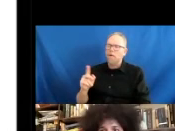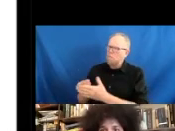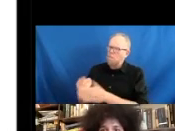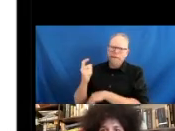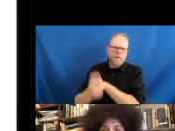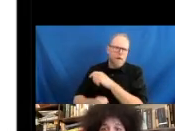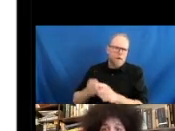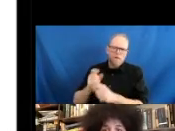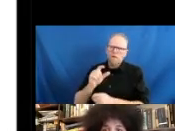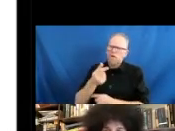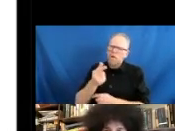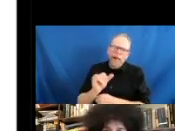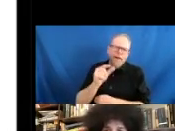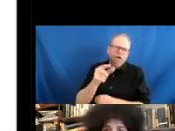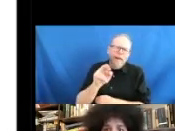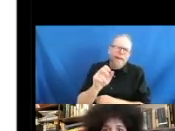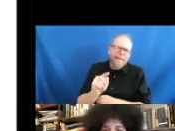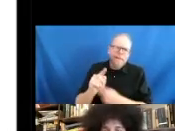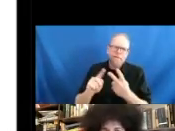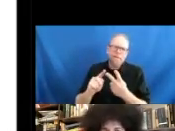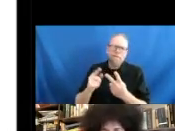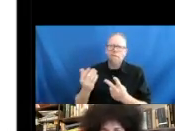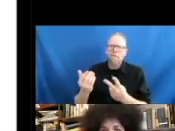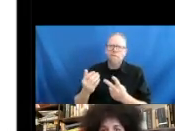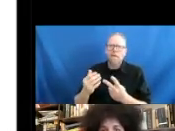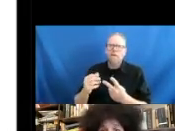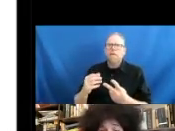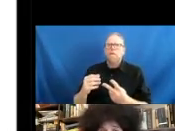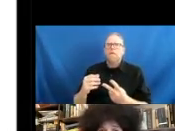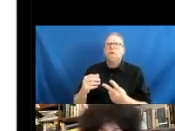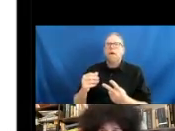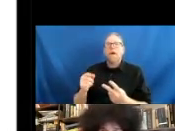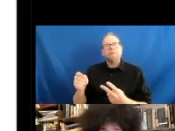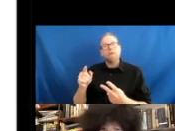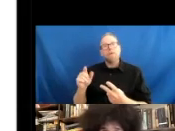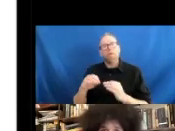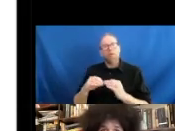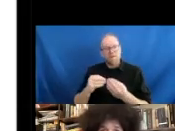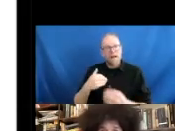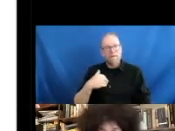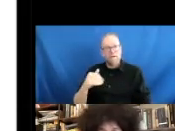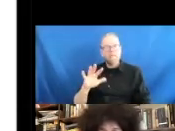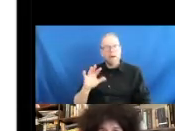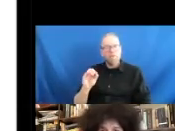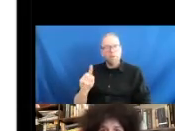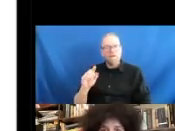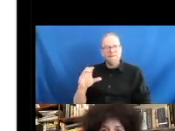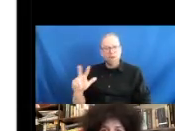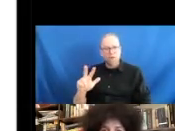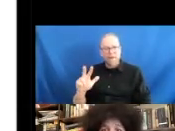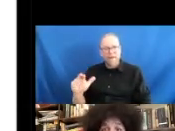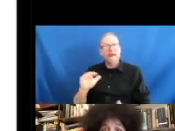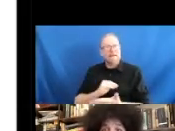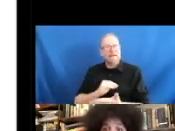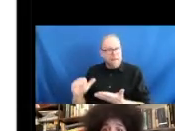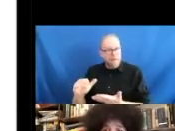of grants to the organization, and if the organization has a 501c3 exemption,